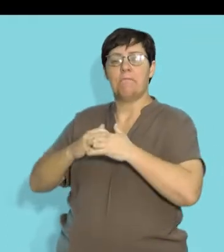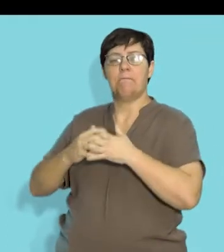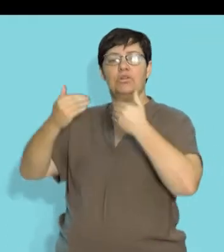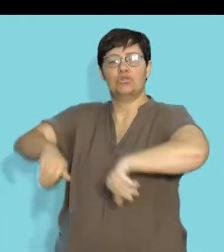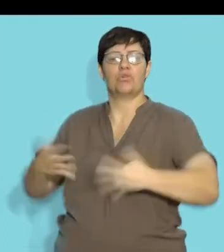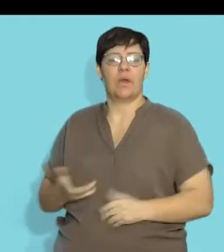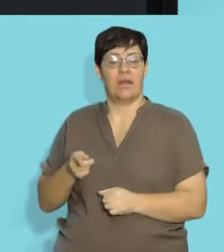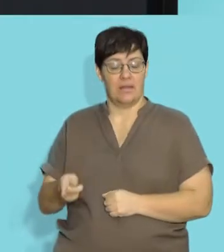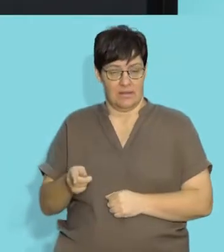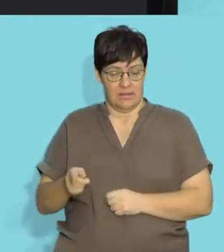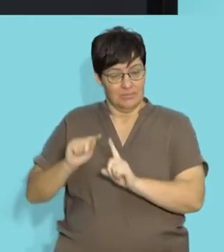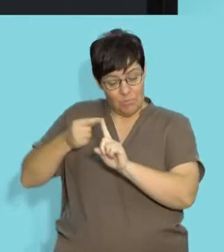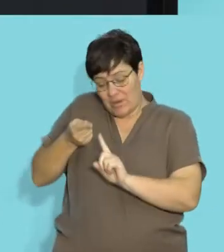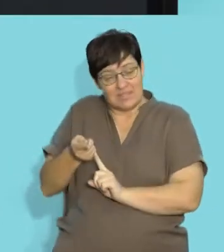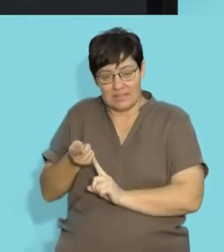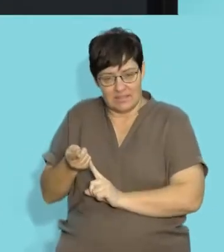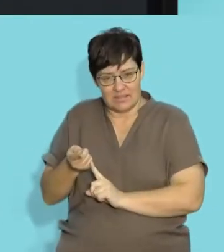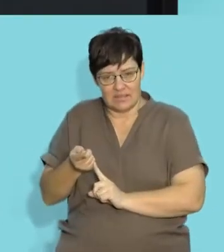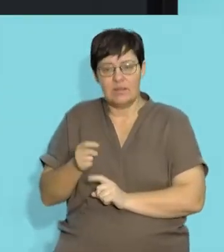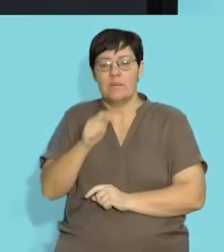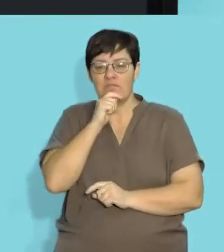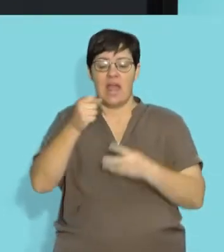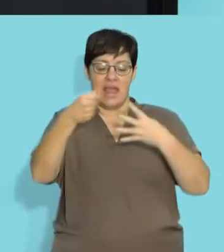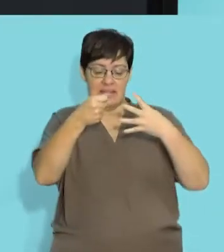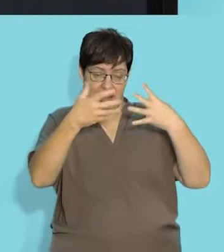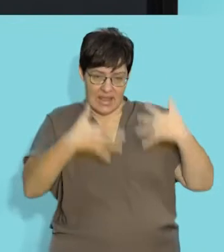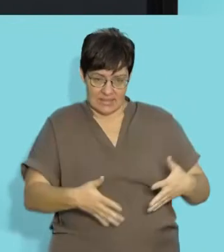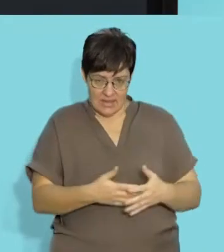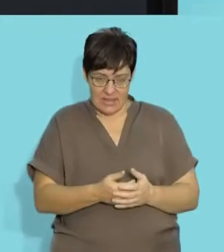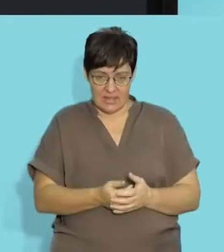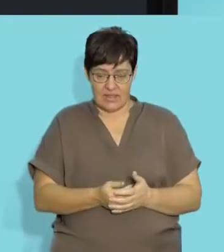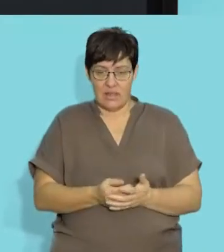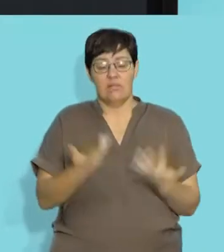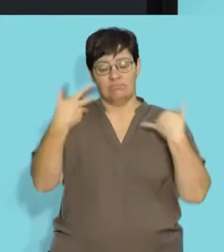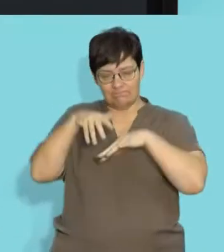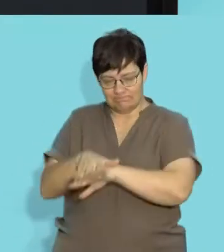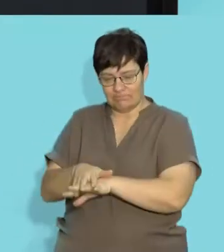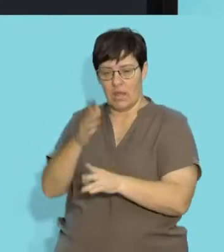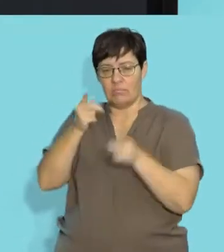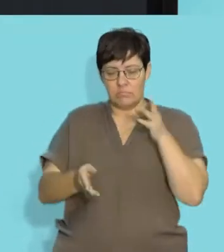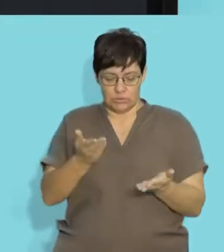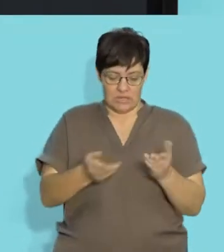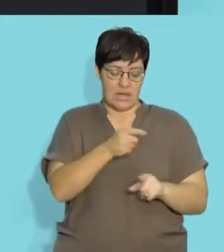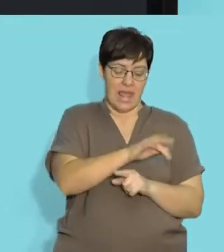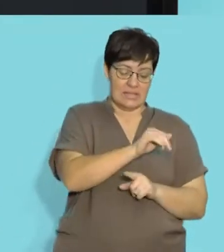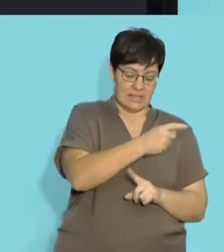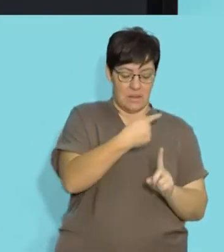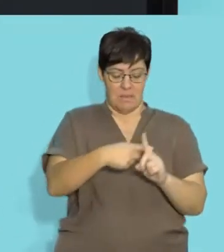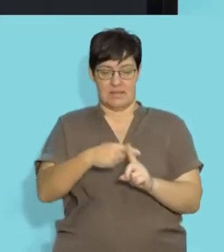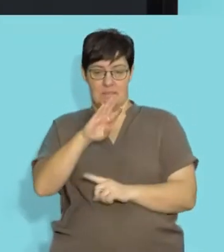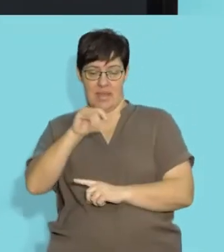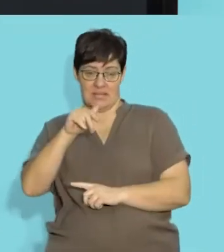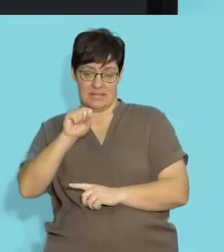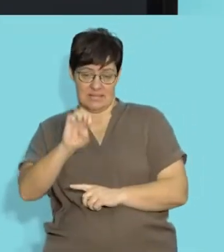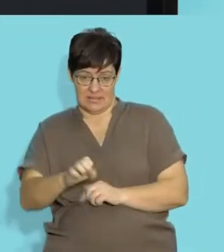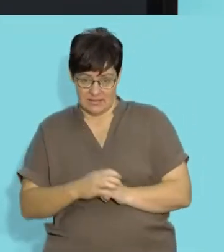you to determine the neutralization point, we make use of the indicator in a reaction between an acid and a base,